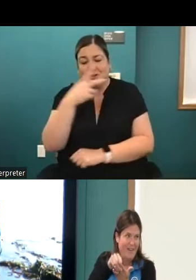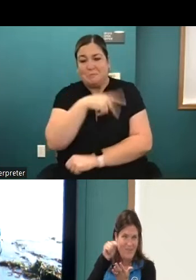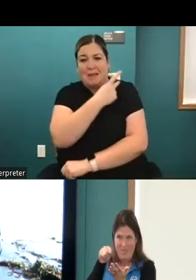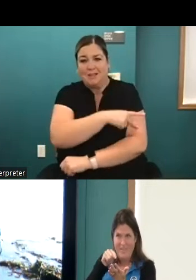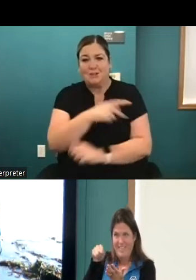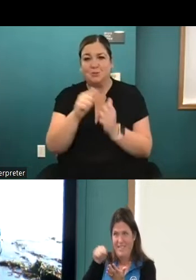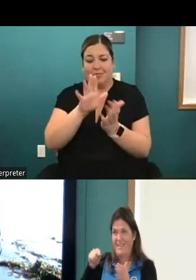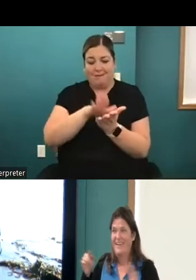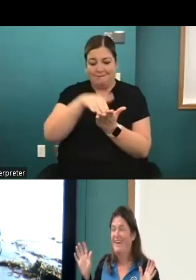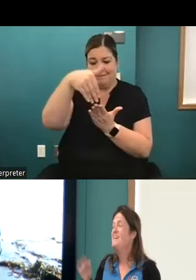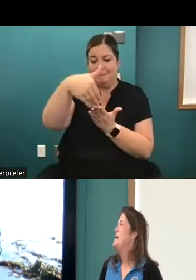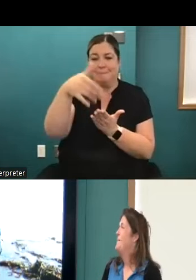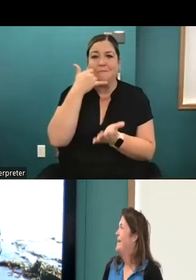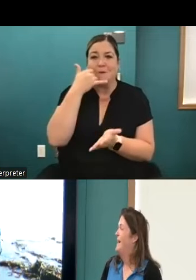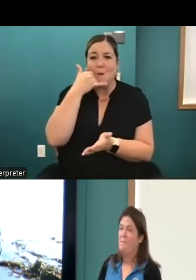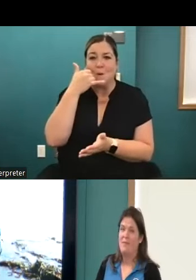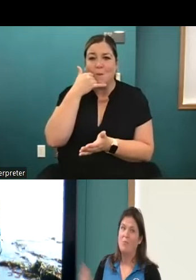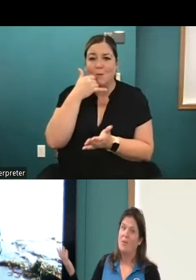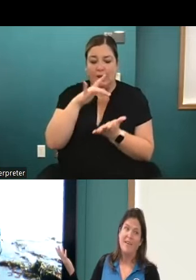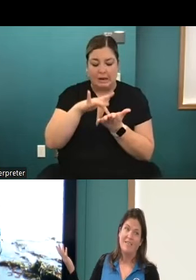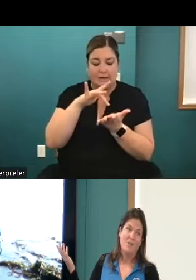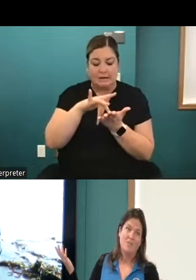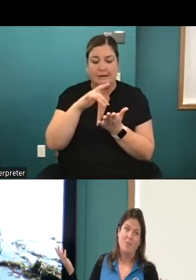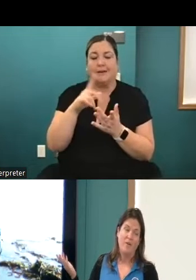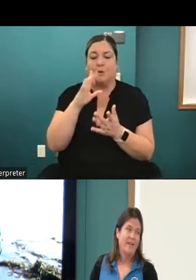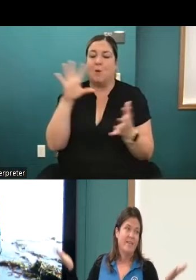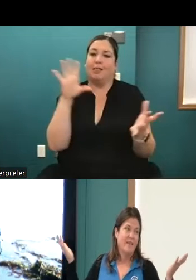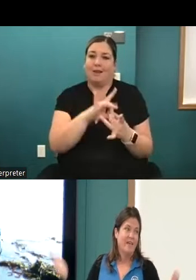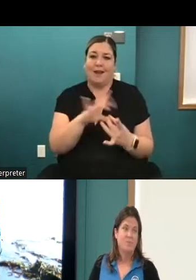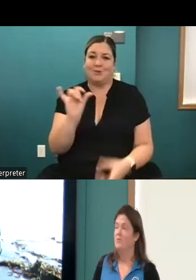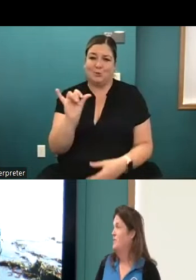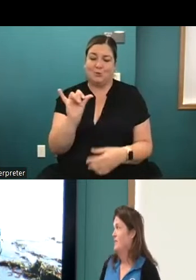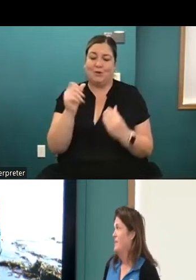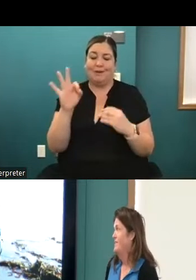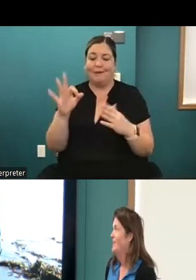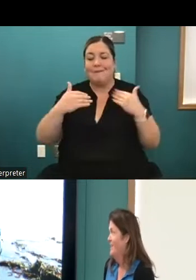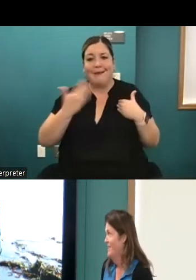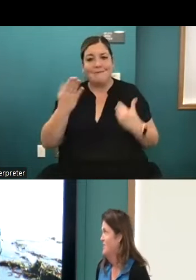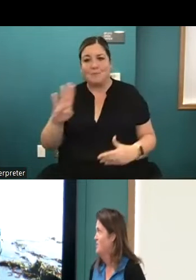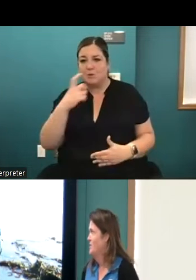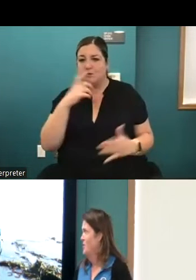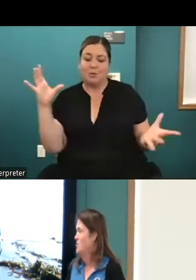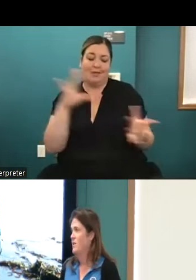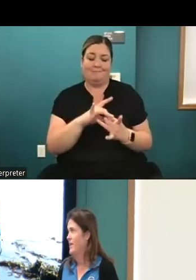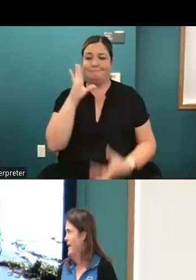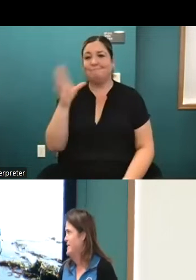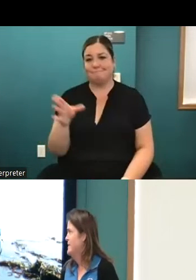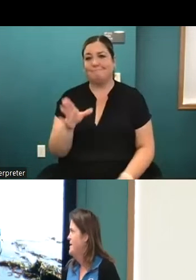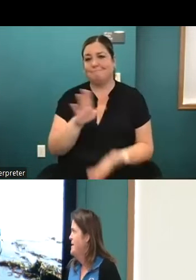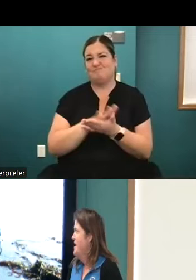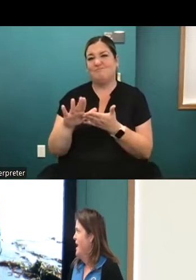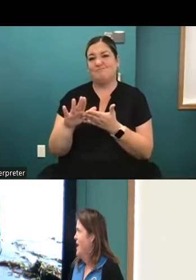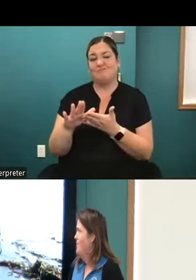the right letter when they're texting. But it will connect to those as well. Anything that has Bluetooth, it basically connects to. So it's really